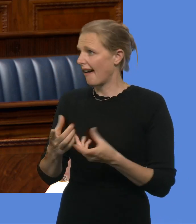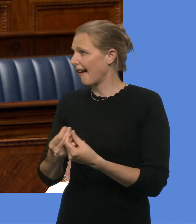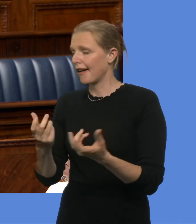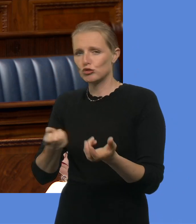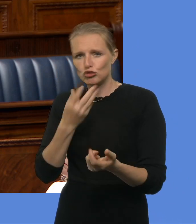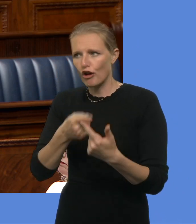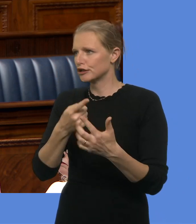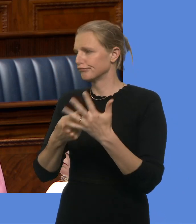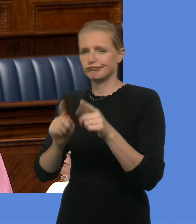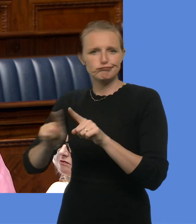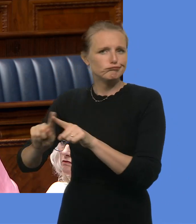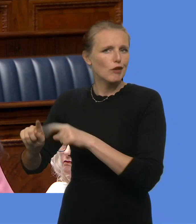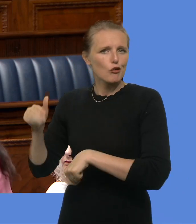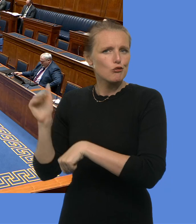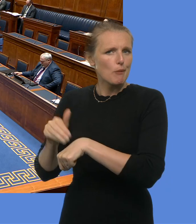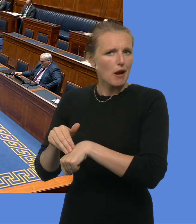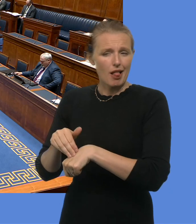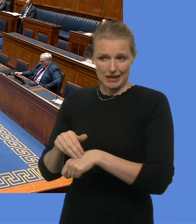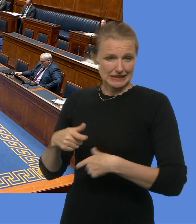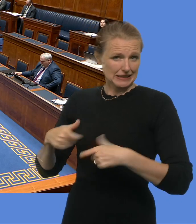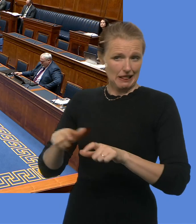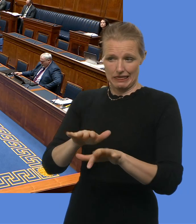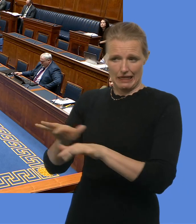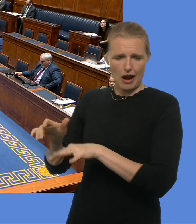criminal justice response.